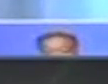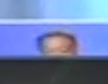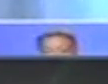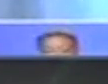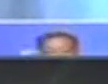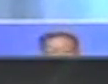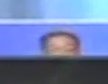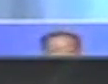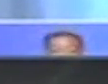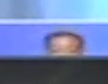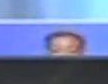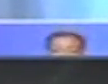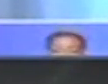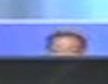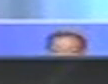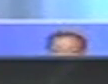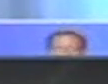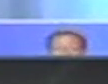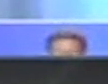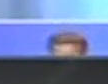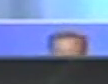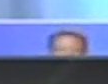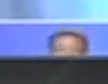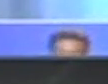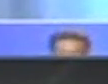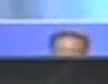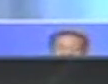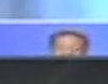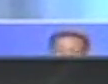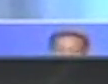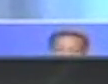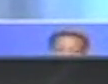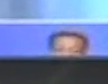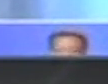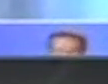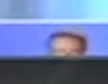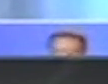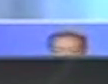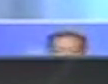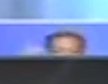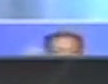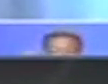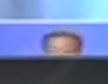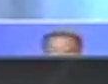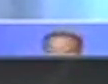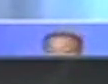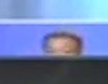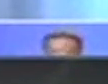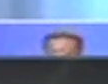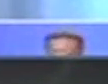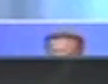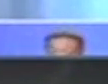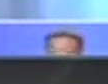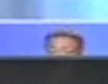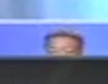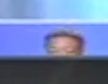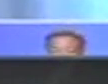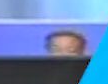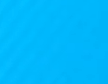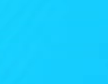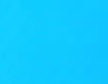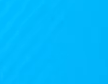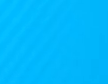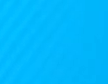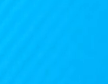is shaking your hand and sympathetically nodding his head at you, yes, don't worry, don't worry. There's someone down there on the 6th floor writing your country's death